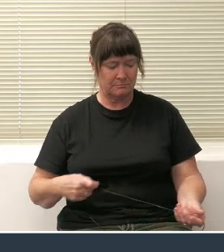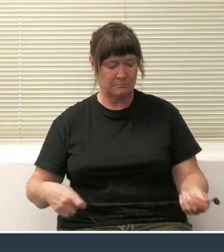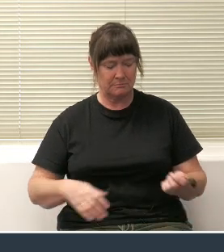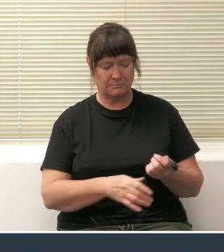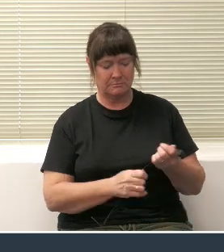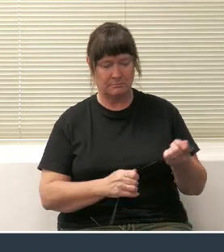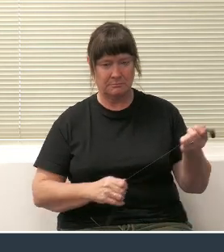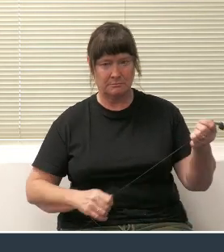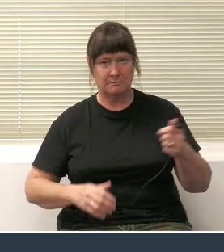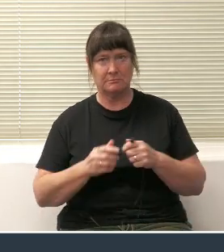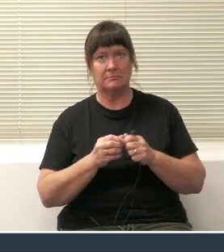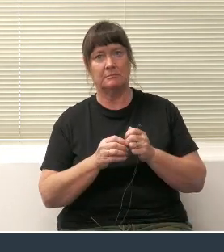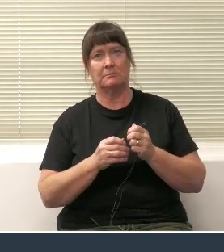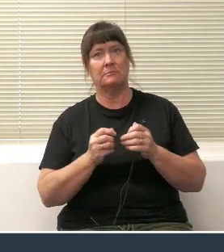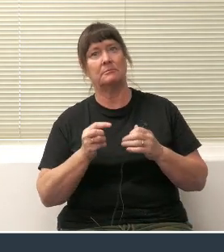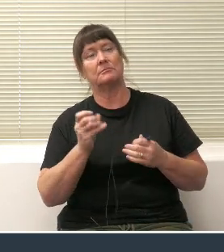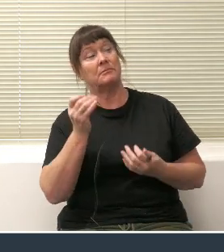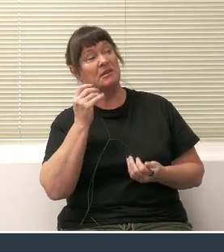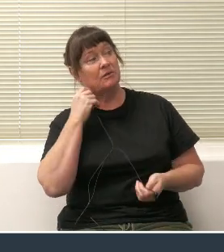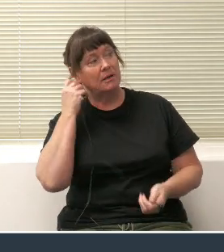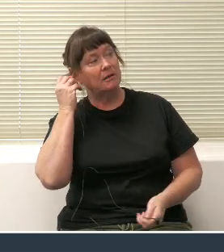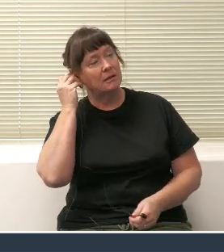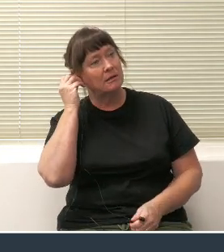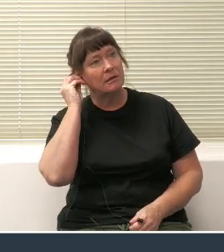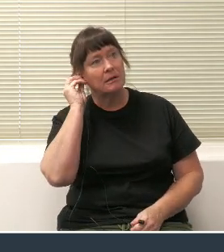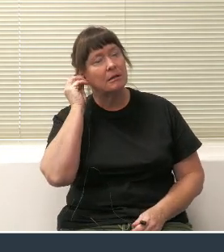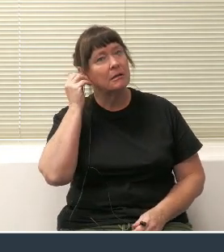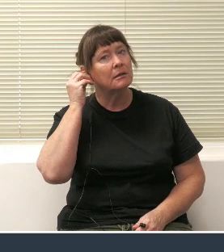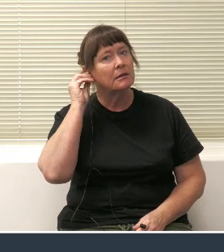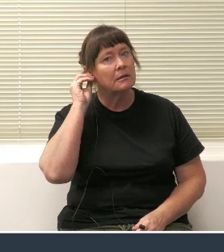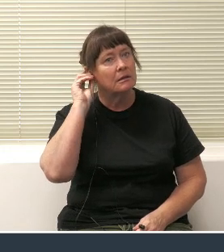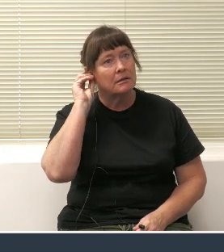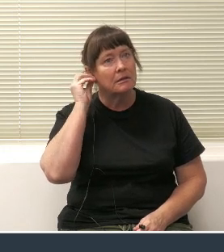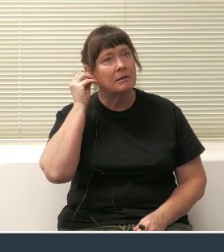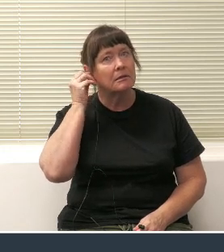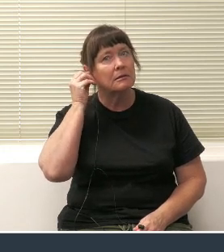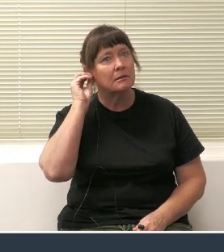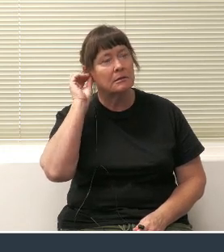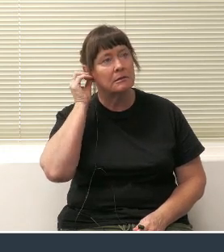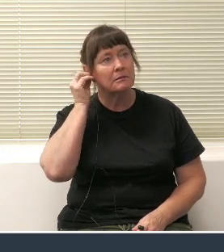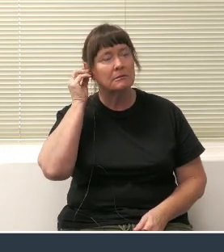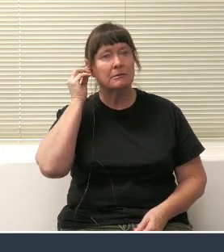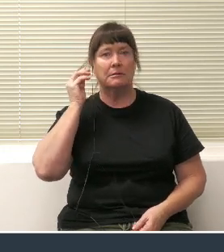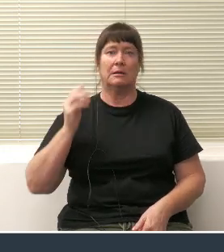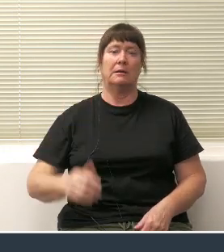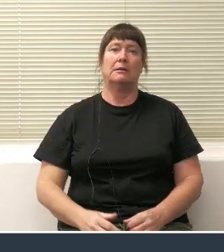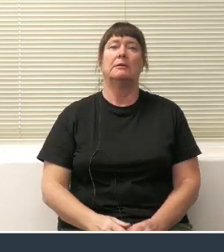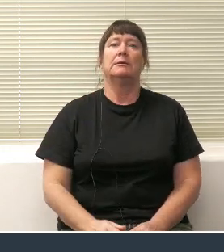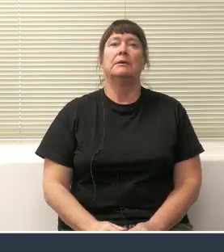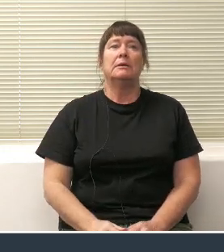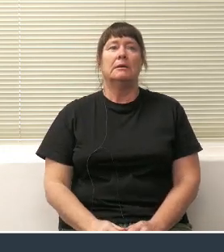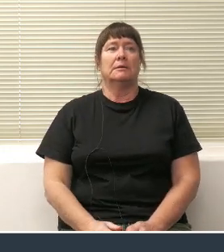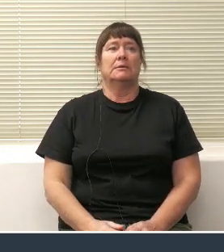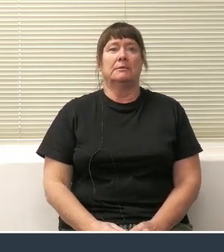So that was the main agenda item for this one. Yeah, this